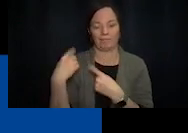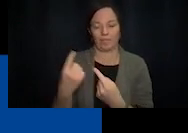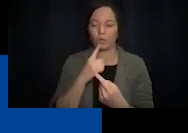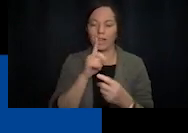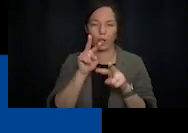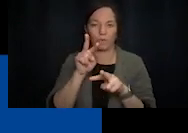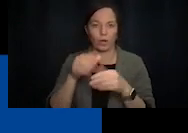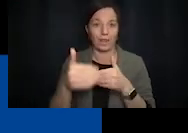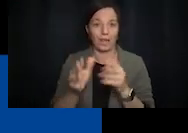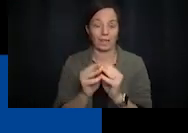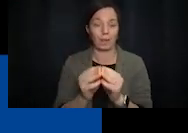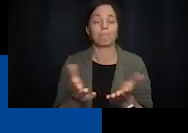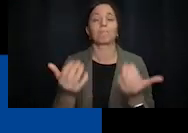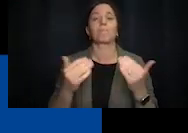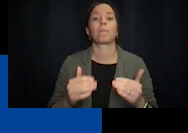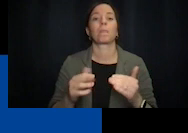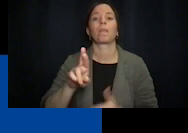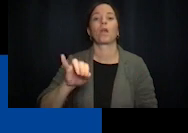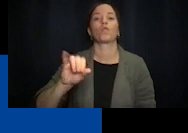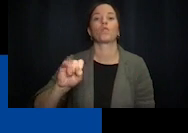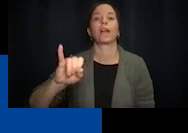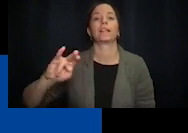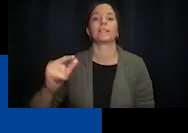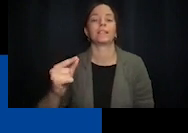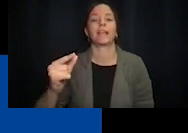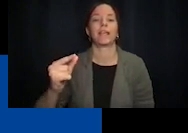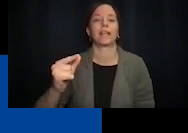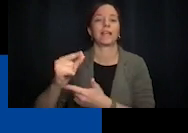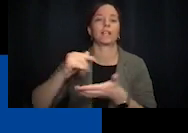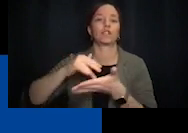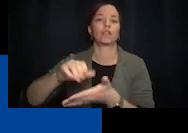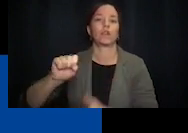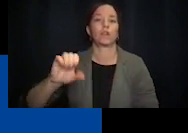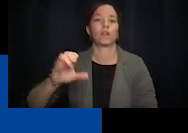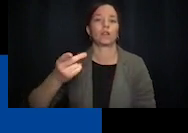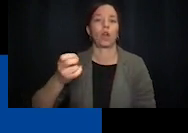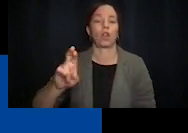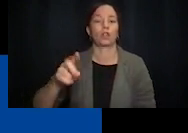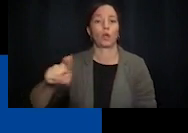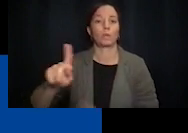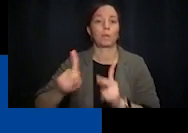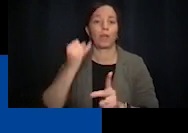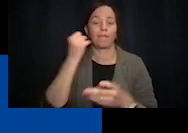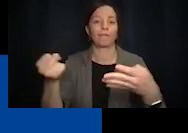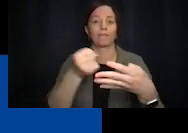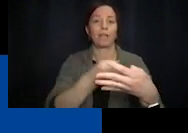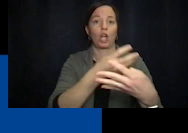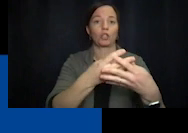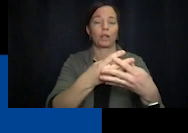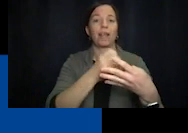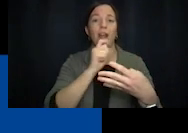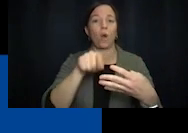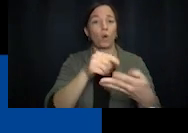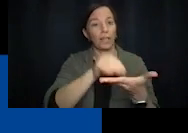meeting. We are doing a lot of work in rising scholars as well and supporting our students who are incarcerated or formerly incarcerated, and not just students, but